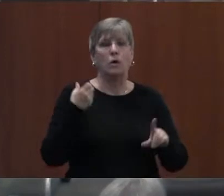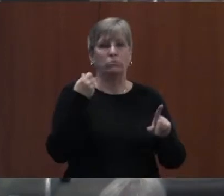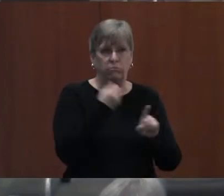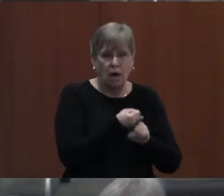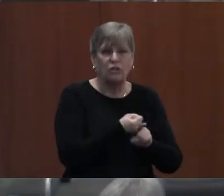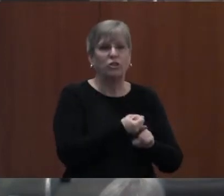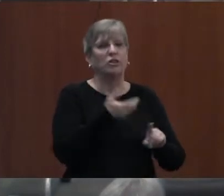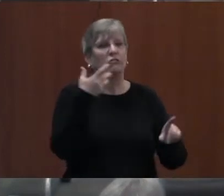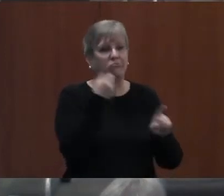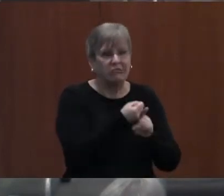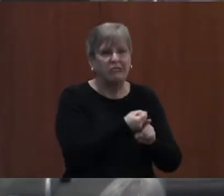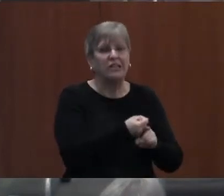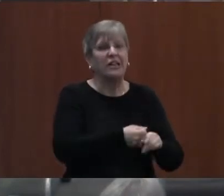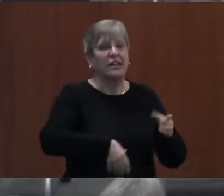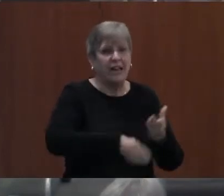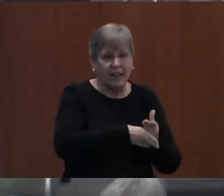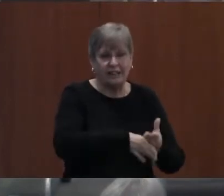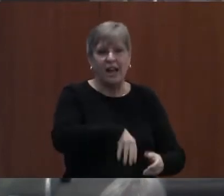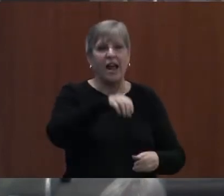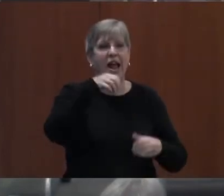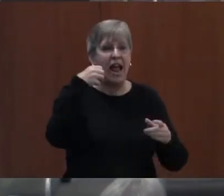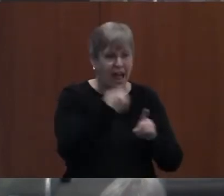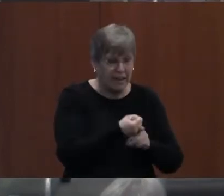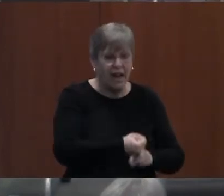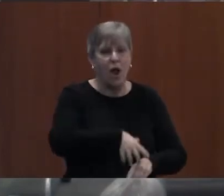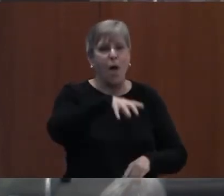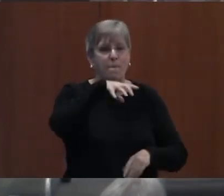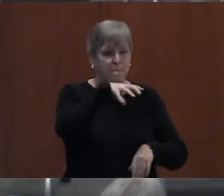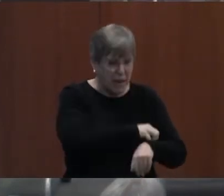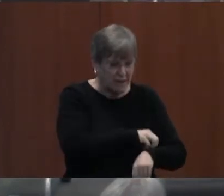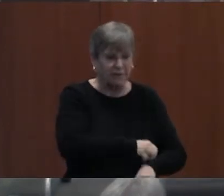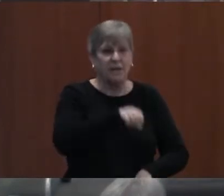kicked, hit, bit, spit on, and shouted at.